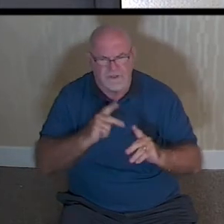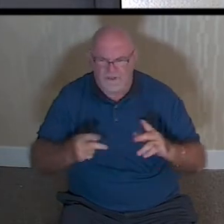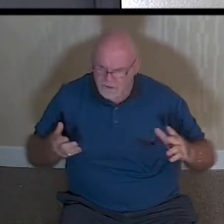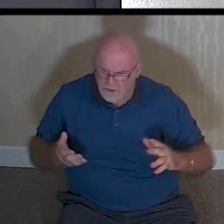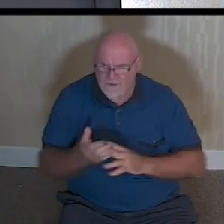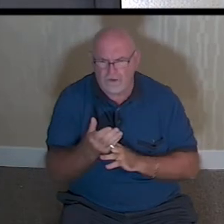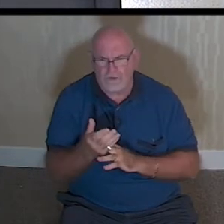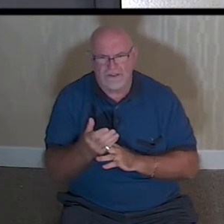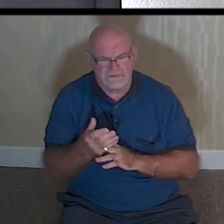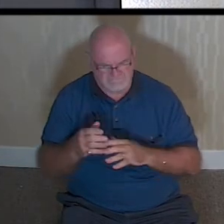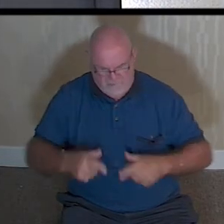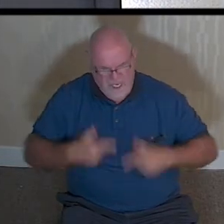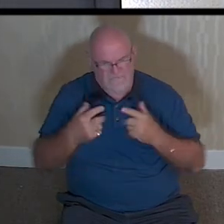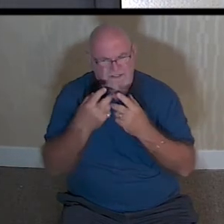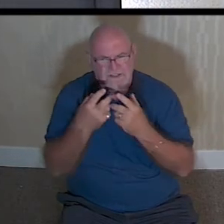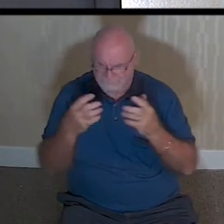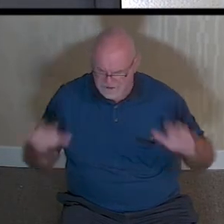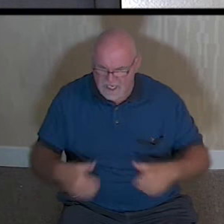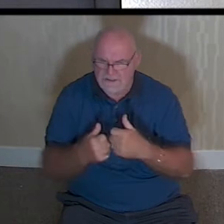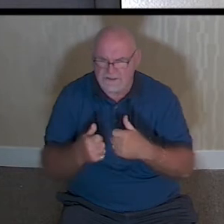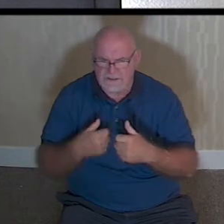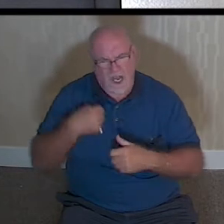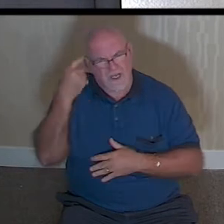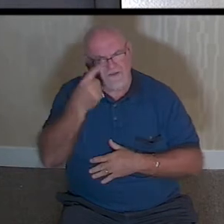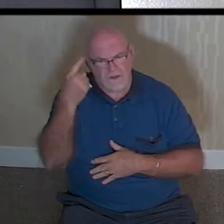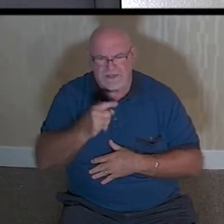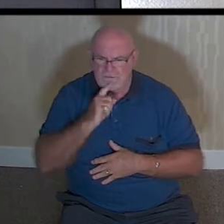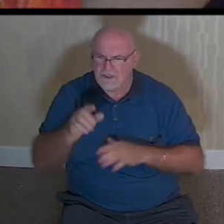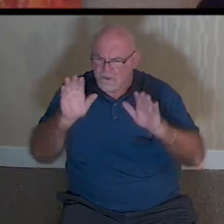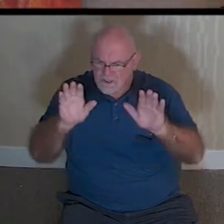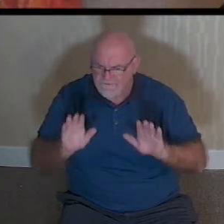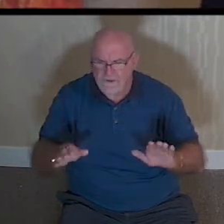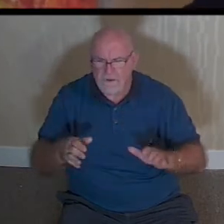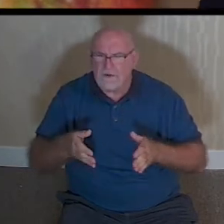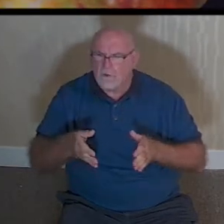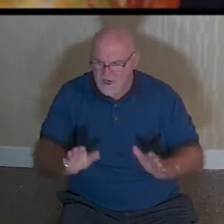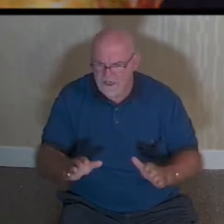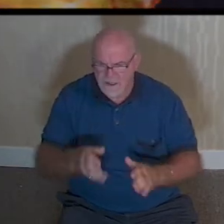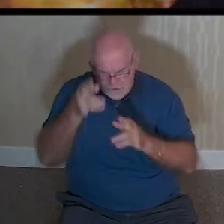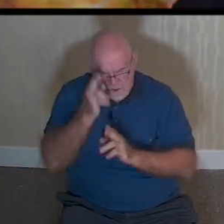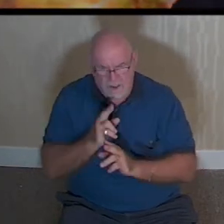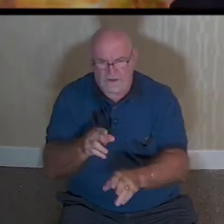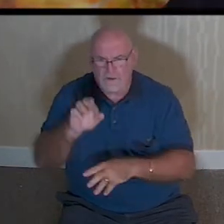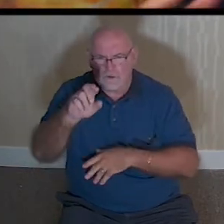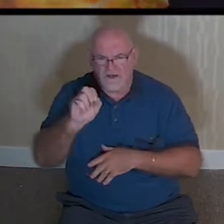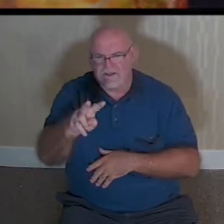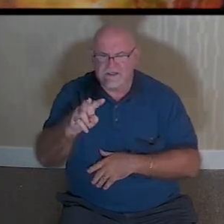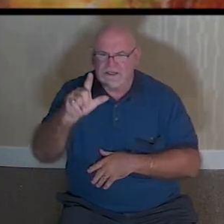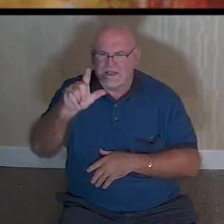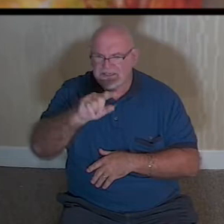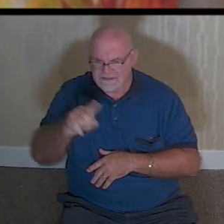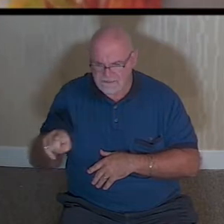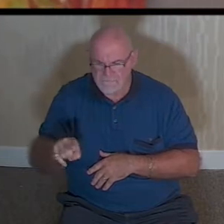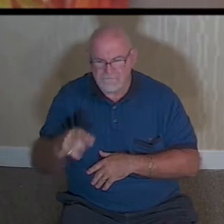life challenge. So I thought it would be a wonderful way to honor Reverend Elizabeth. I know she would